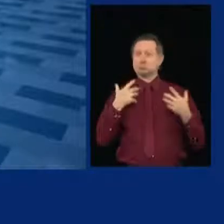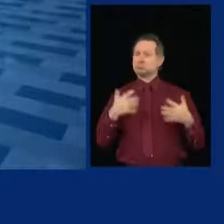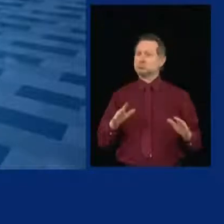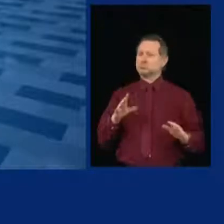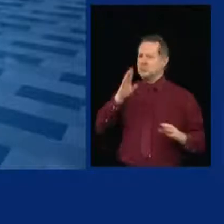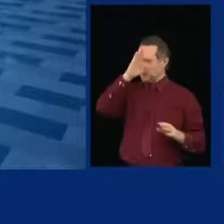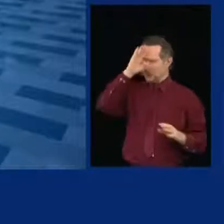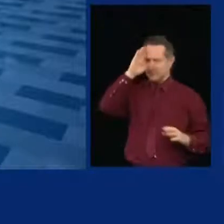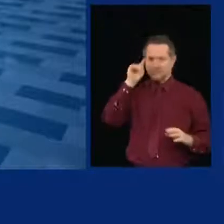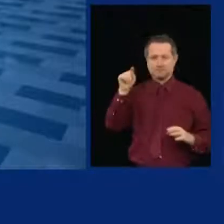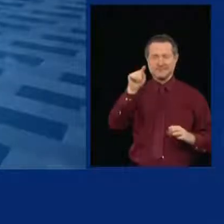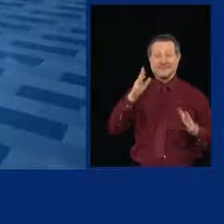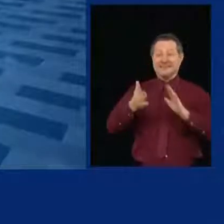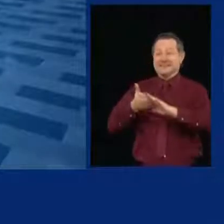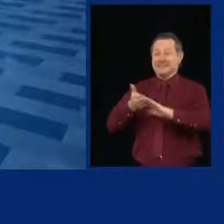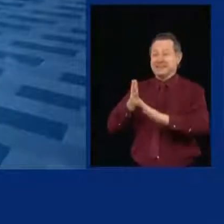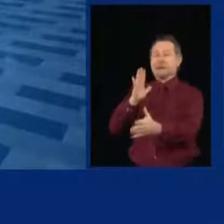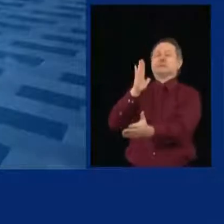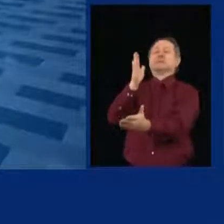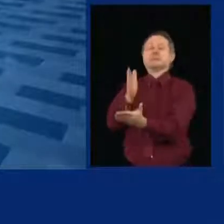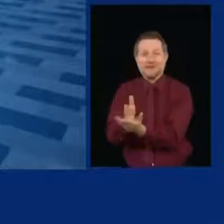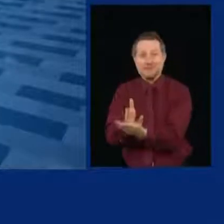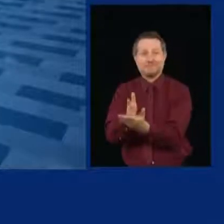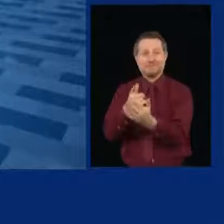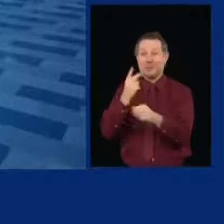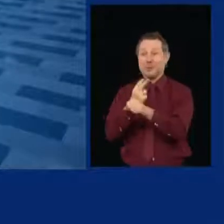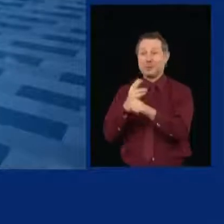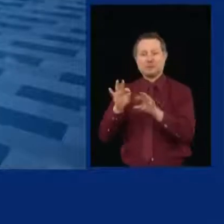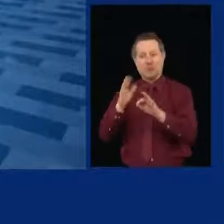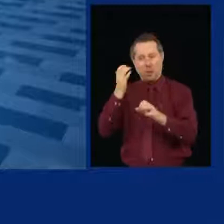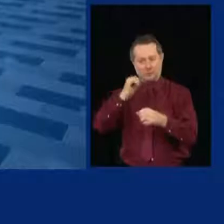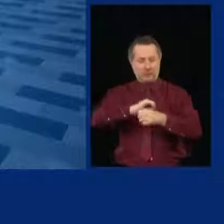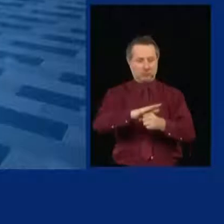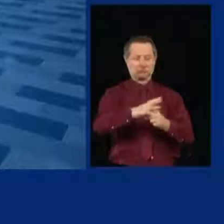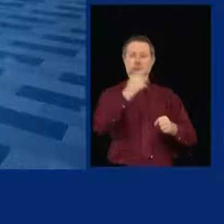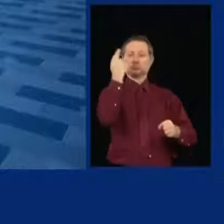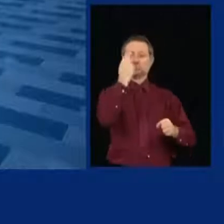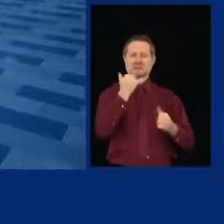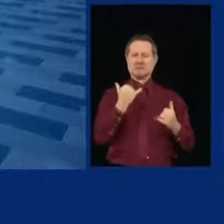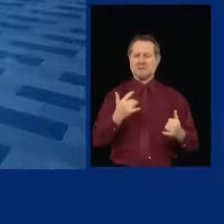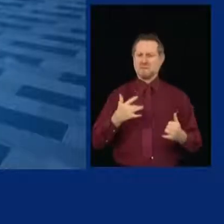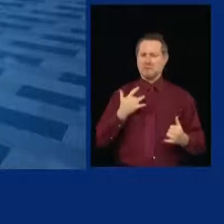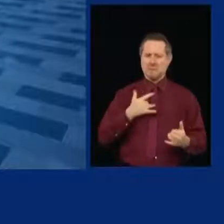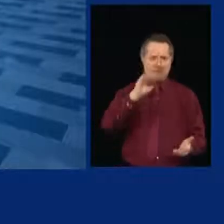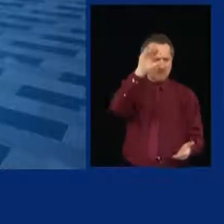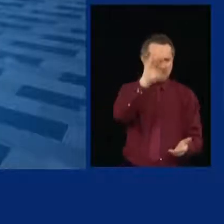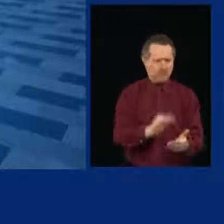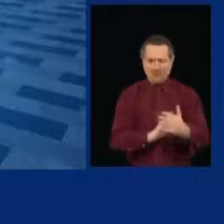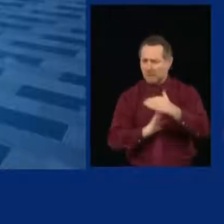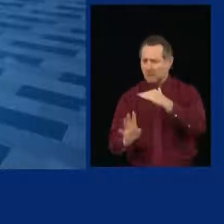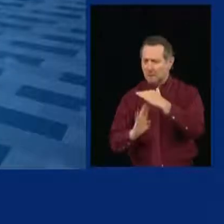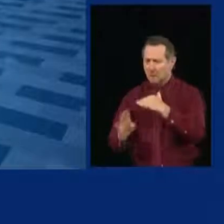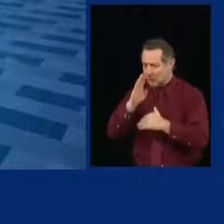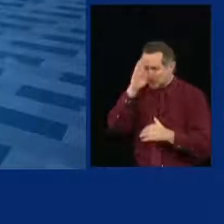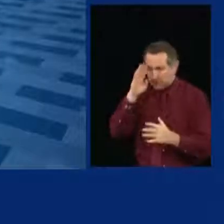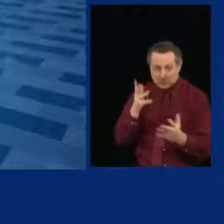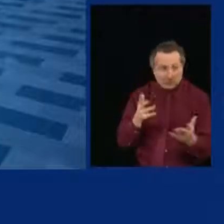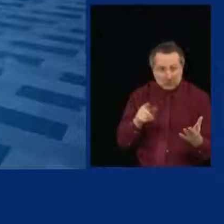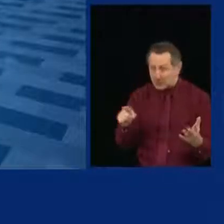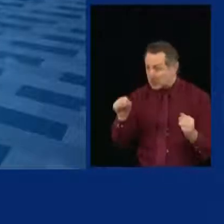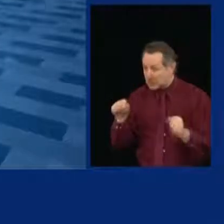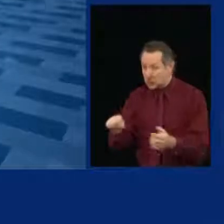the COVID patients. We are past that period. If you need medical attention, if you need a